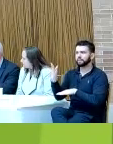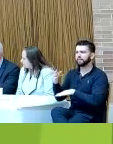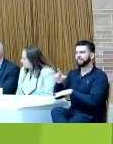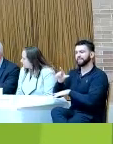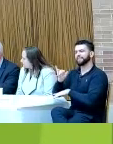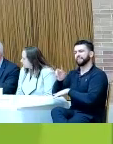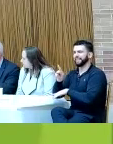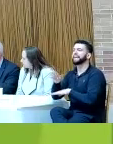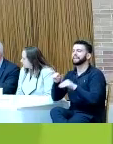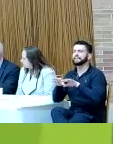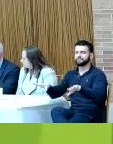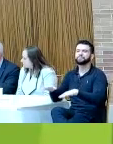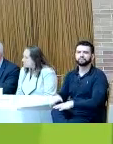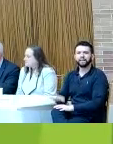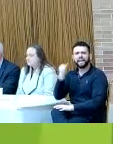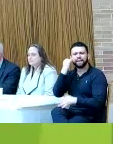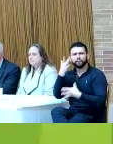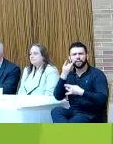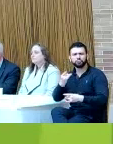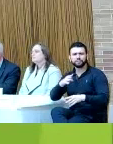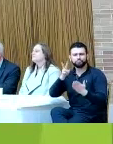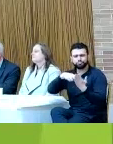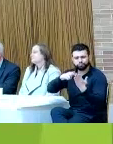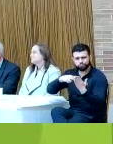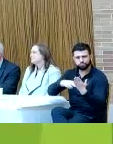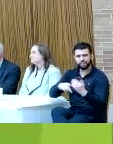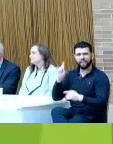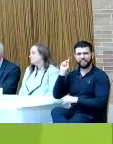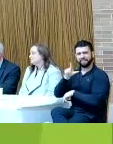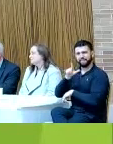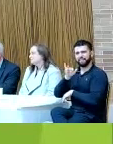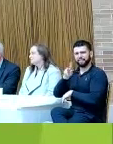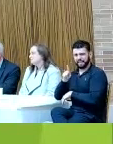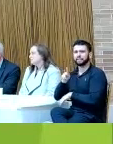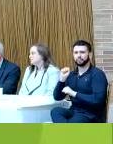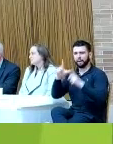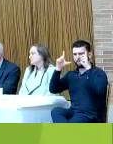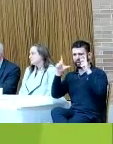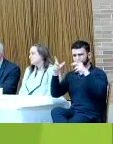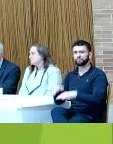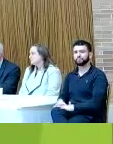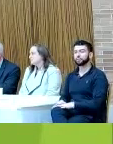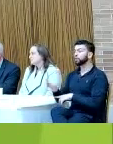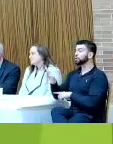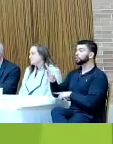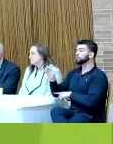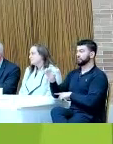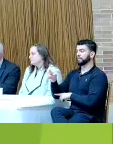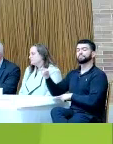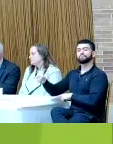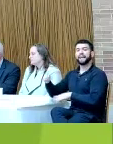anyone's interested in in Reading later on um so the realtor emails a draft